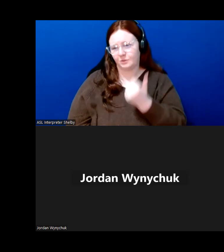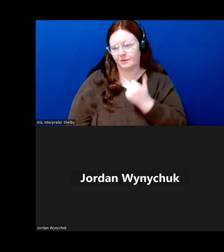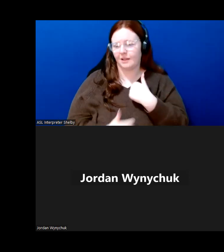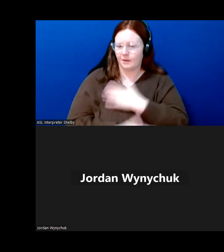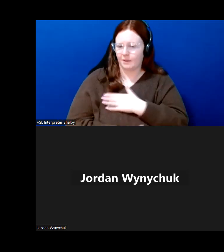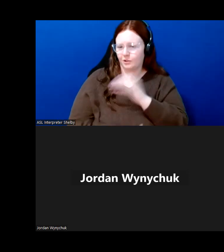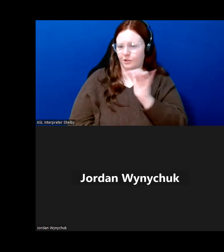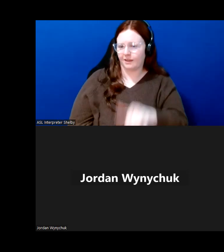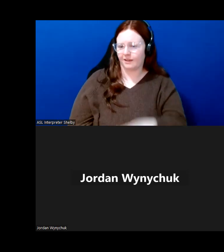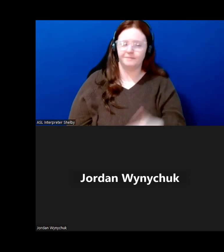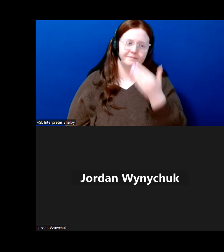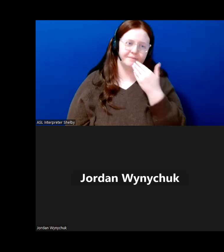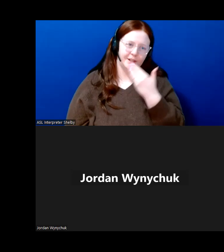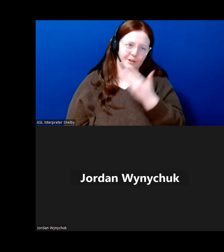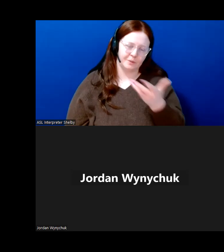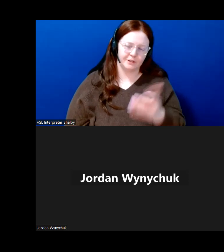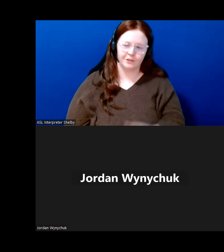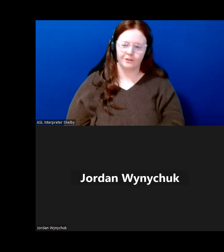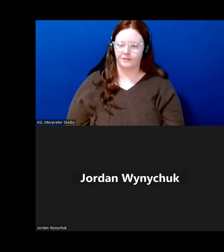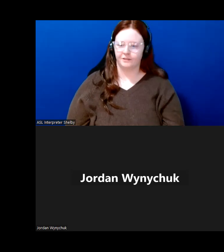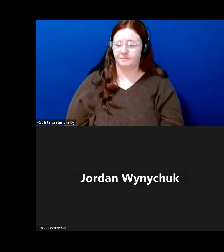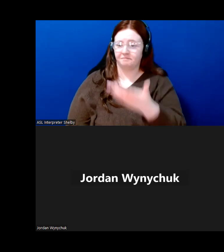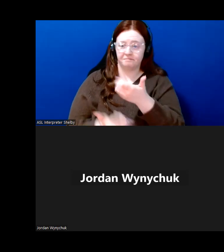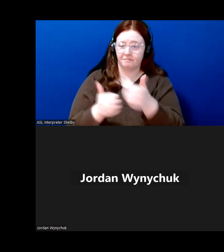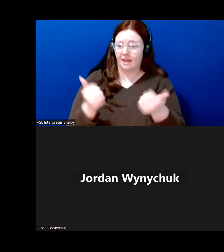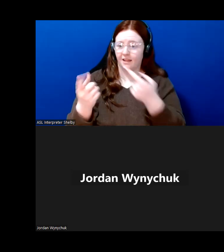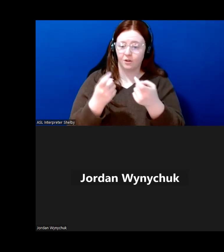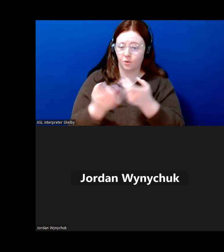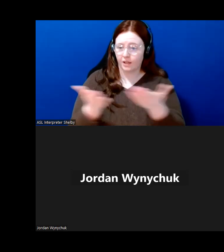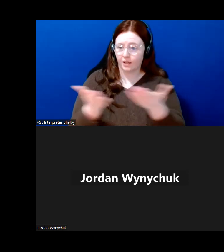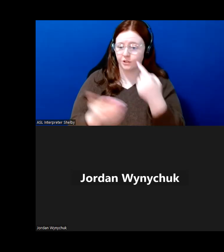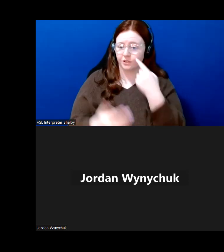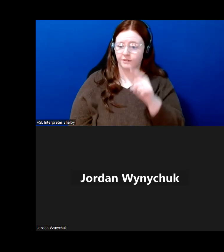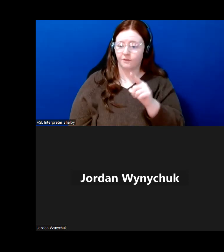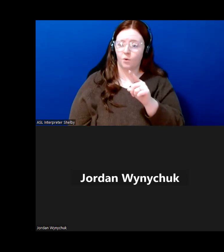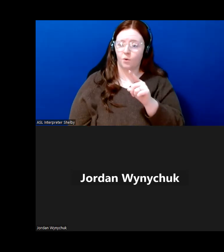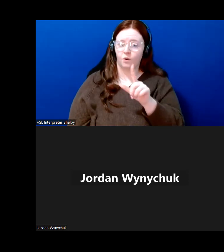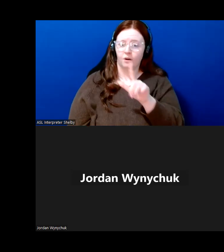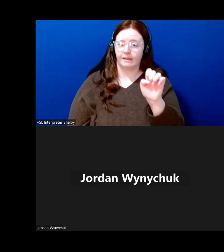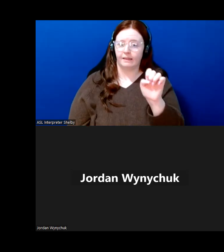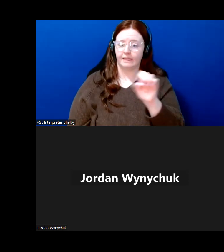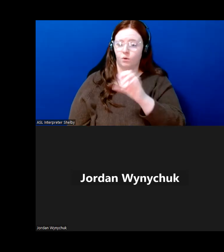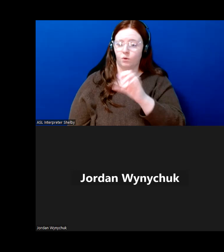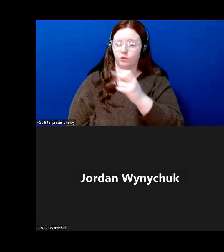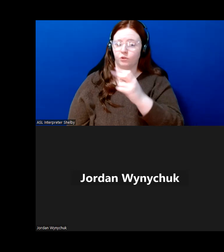it. Thank you so much. Yeah. Does anybody have any questions for Lee or Charlie?